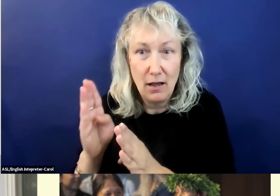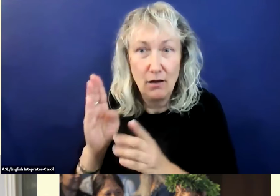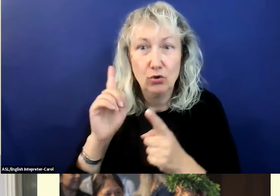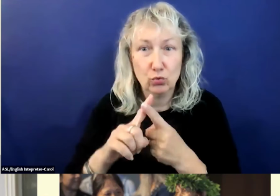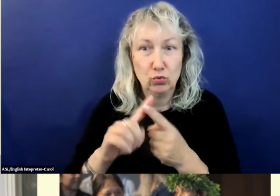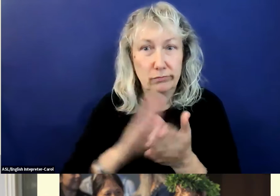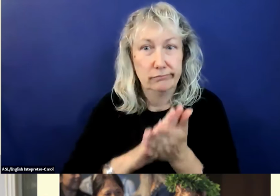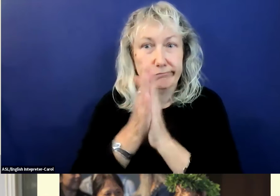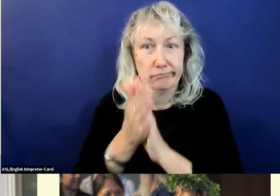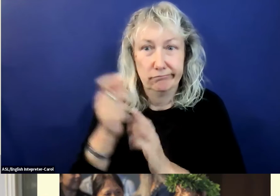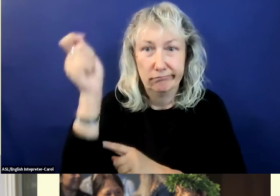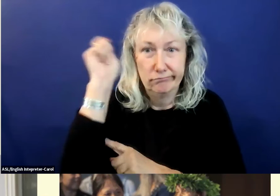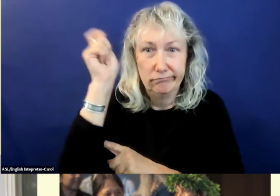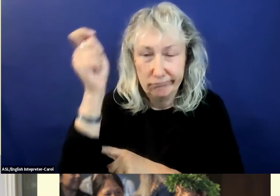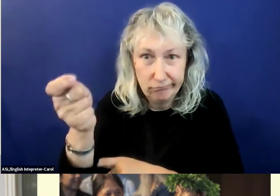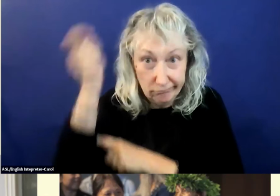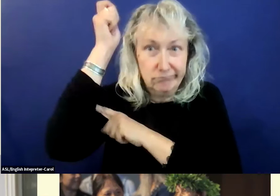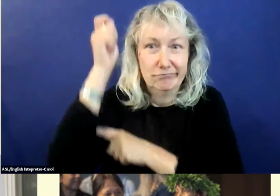fisher.